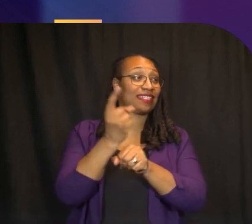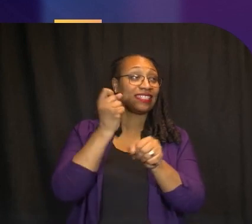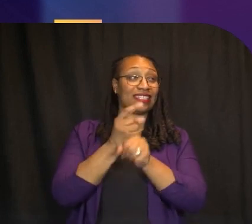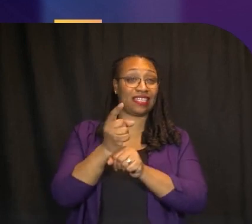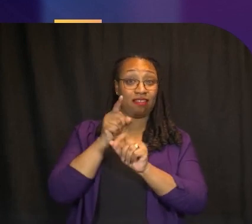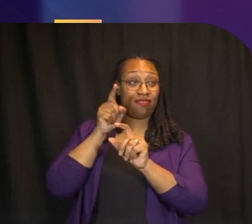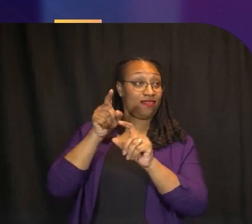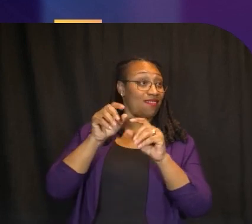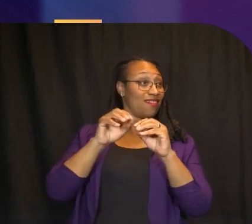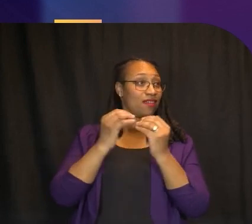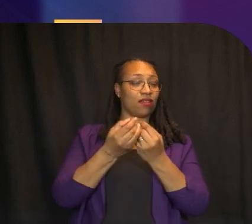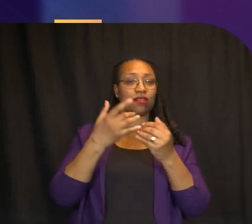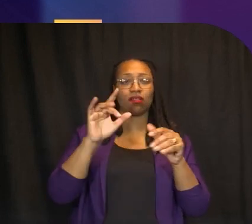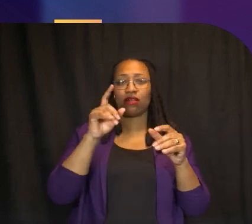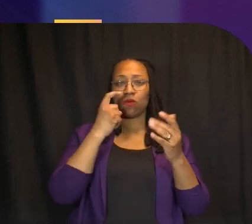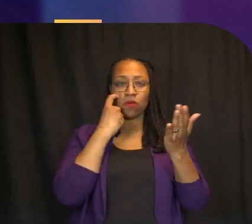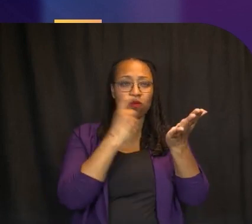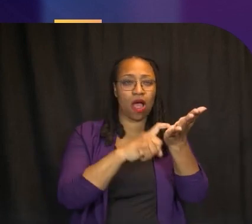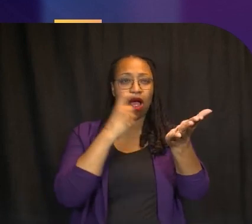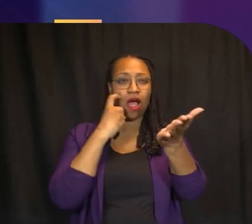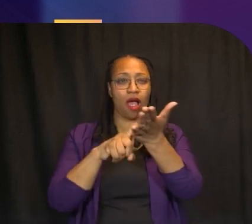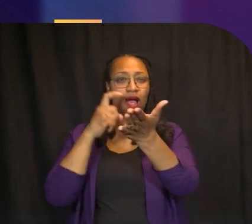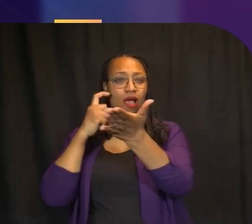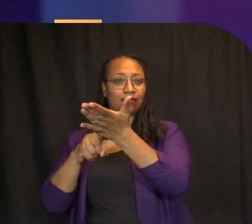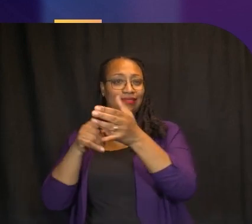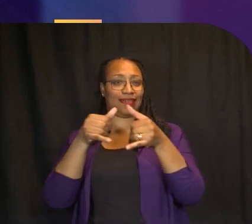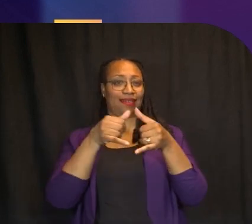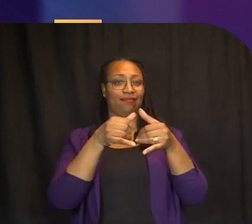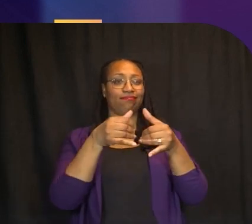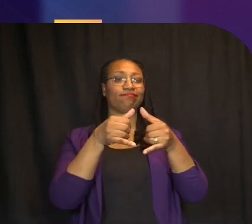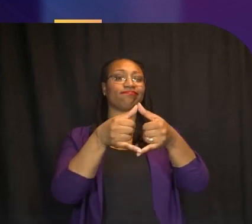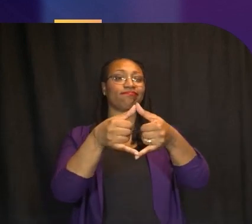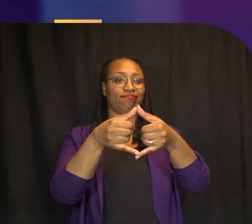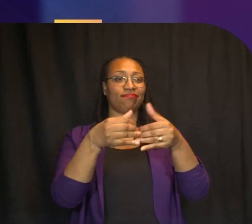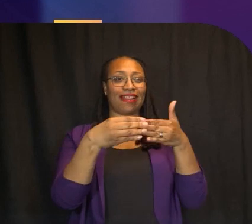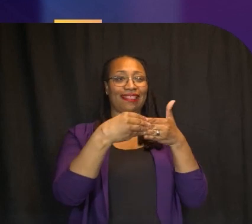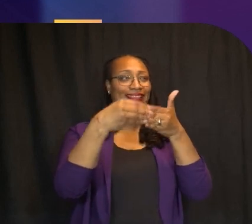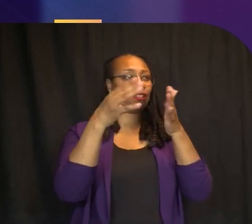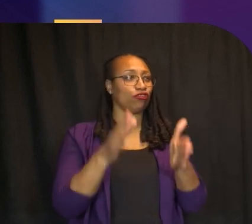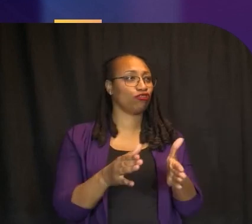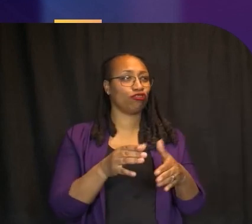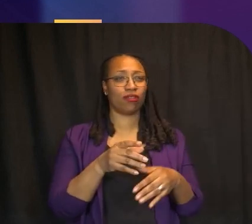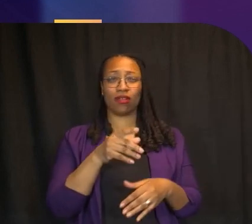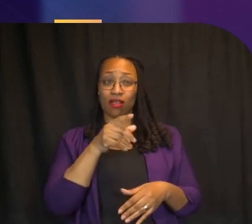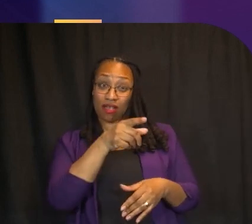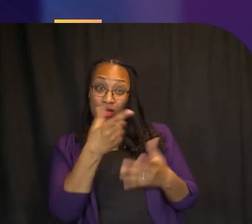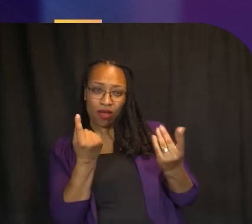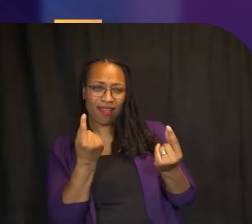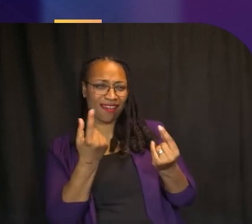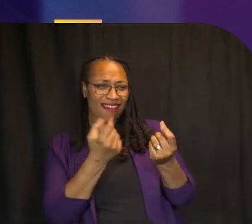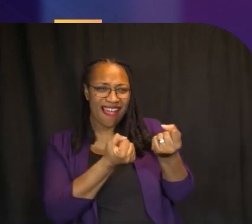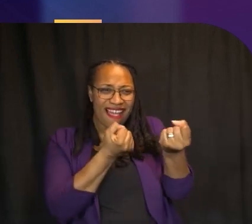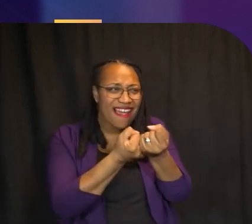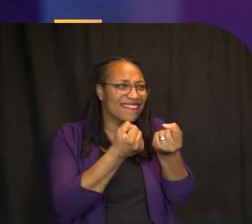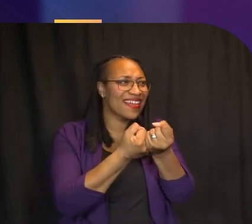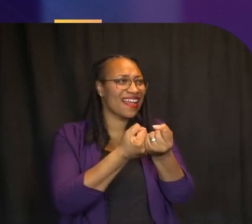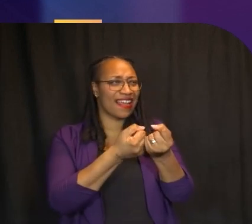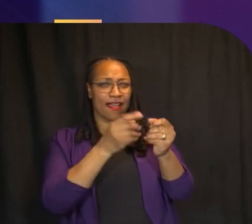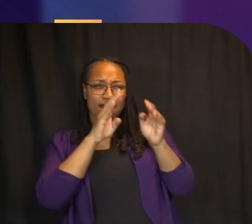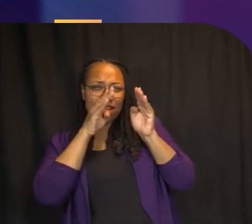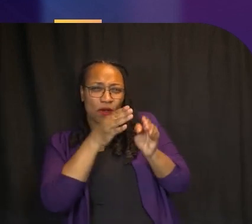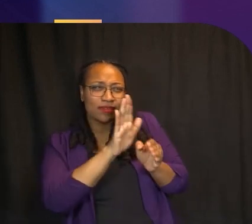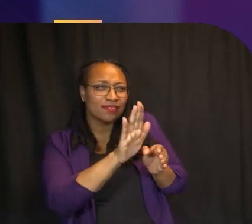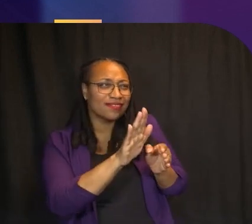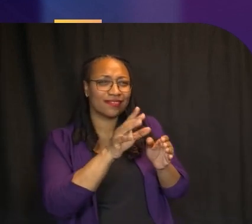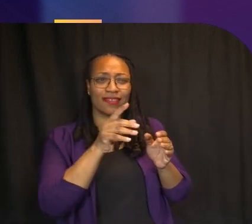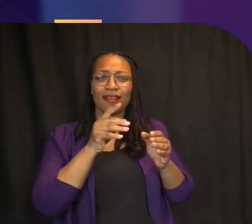who exemplify leadership, advocacy, and dedication to the broader cross-disability community with its